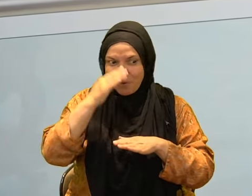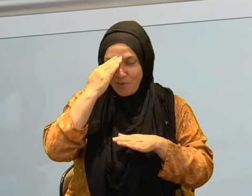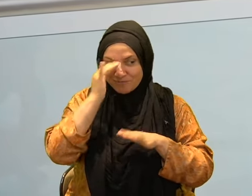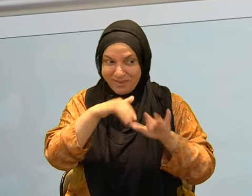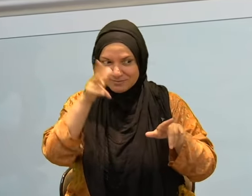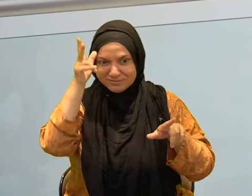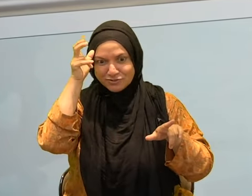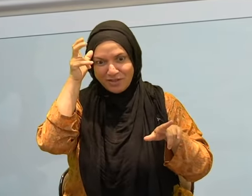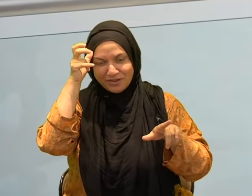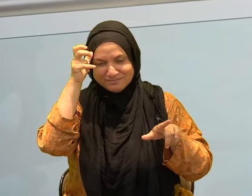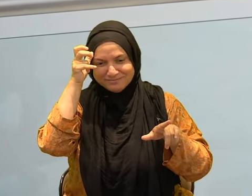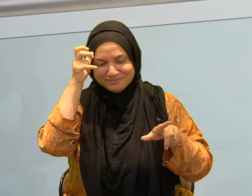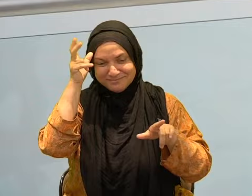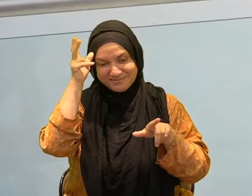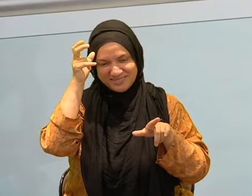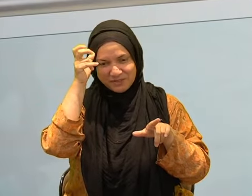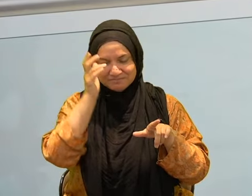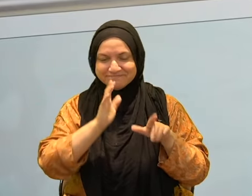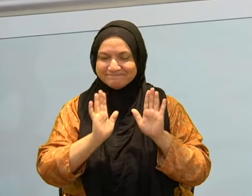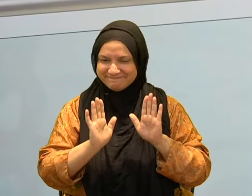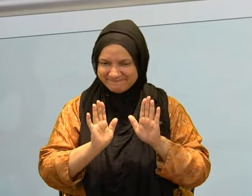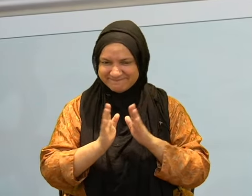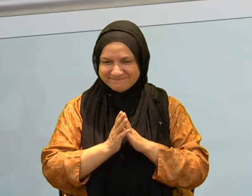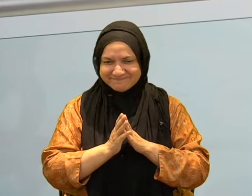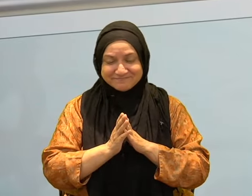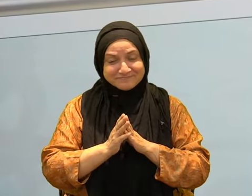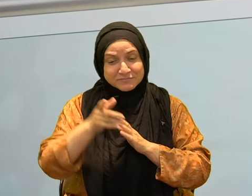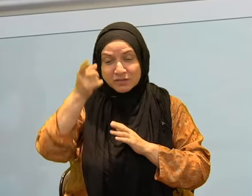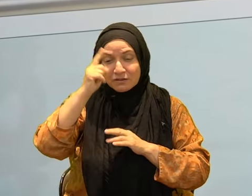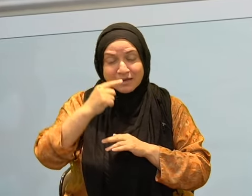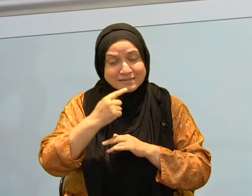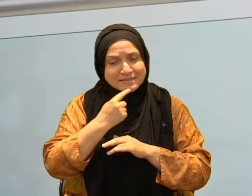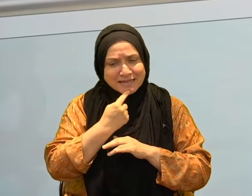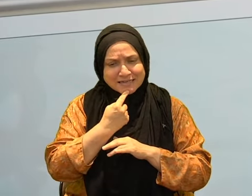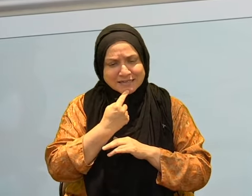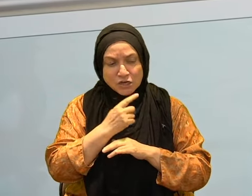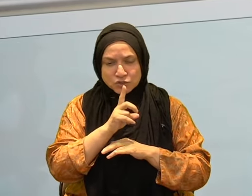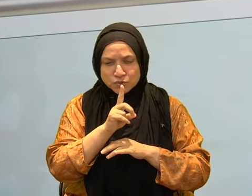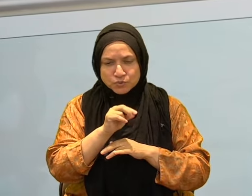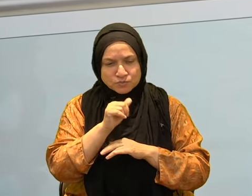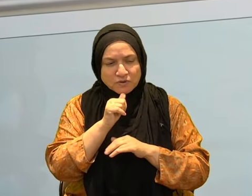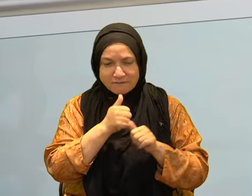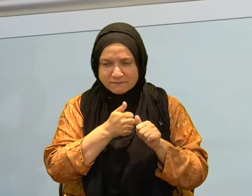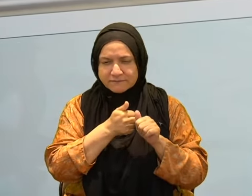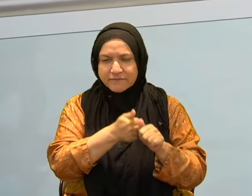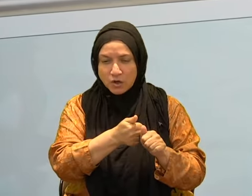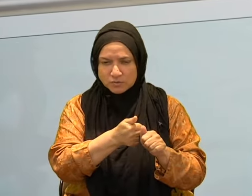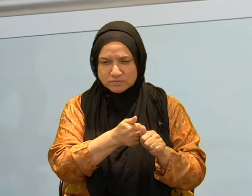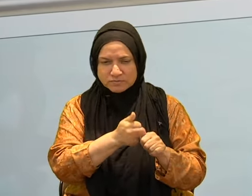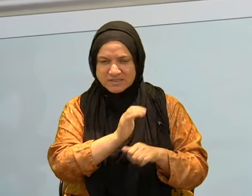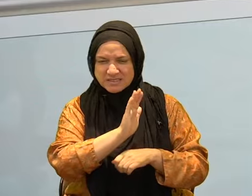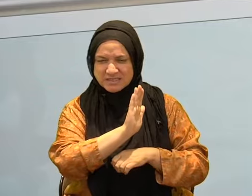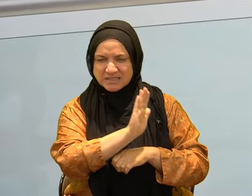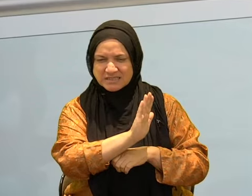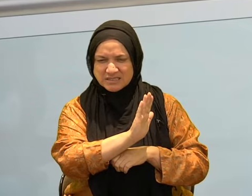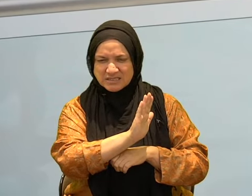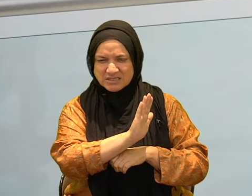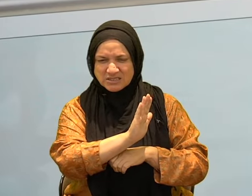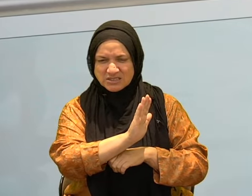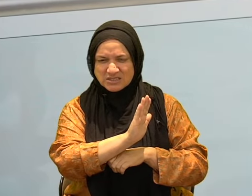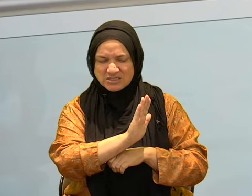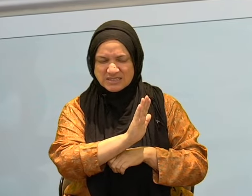follow the footsteps of shaytan. Verily, he is a sworn enemy to you. And so here's what I want to focus on in this